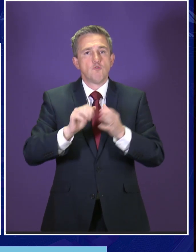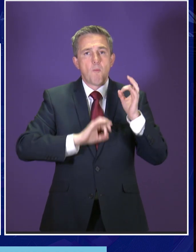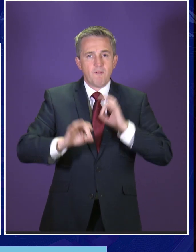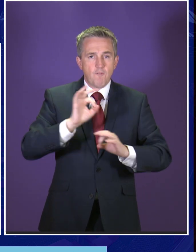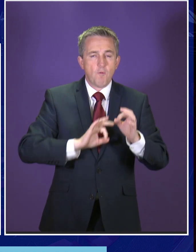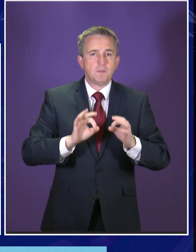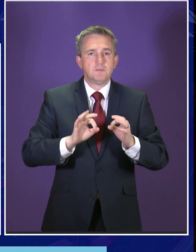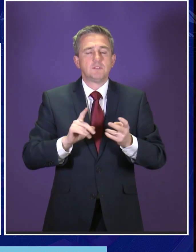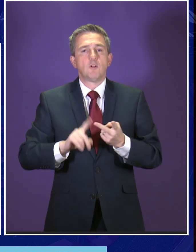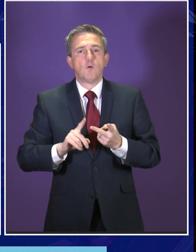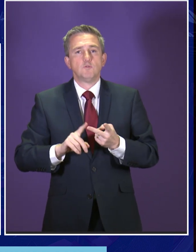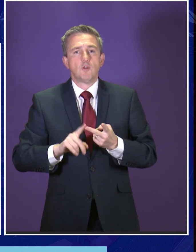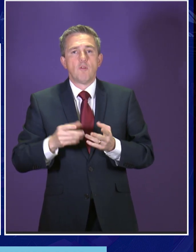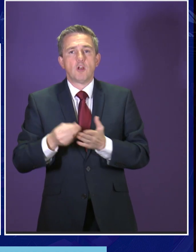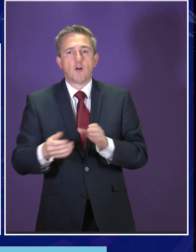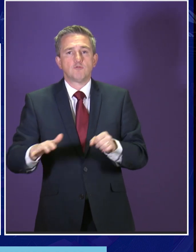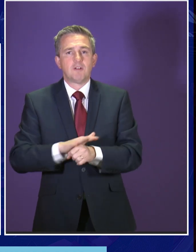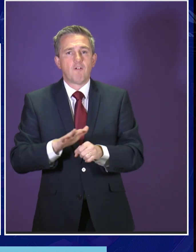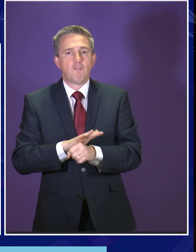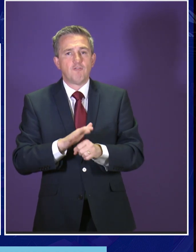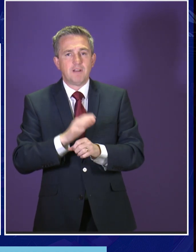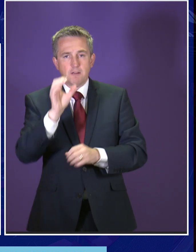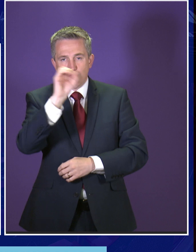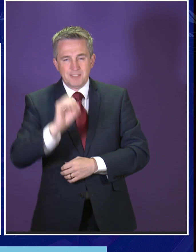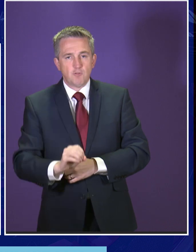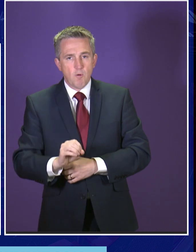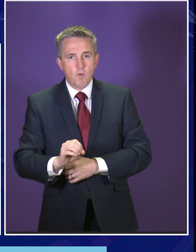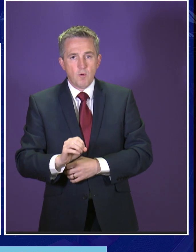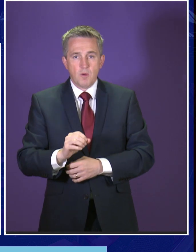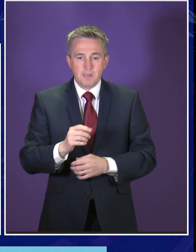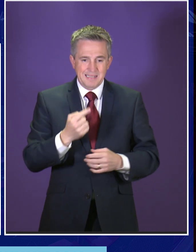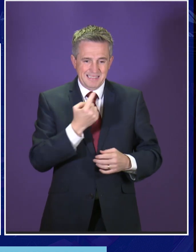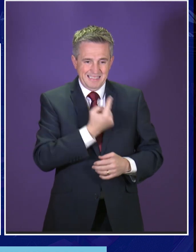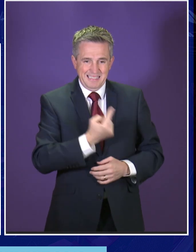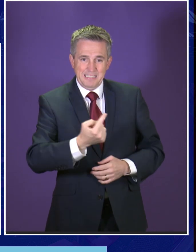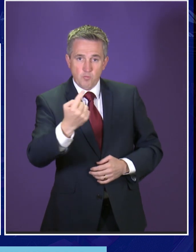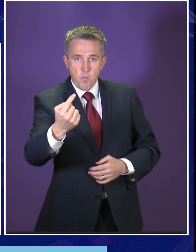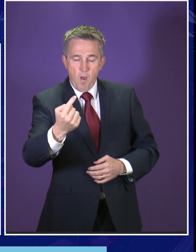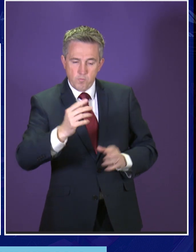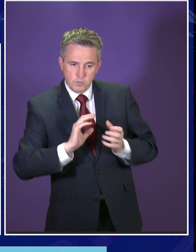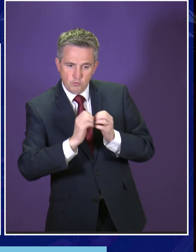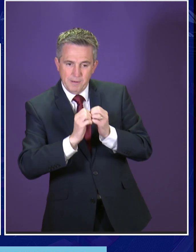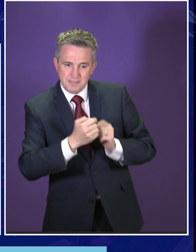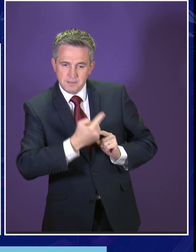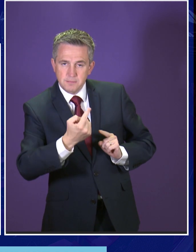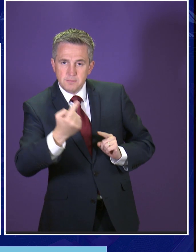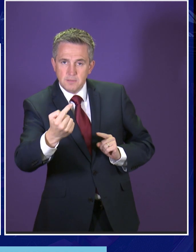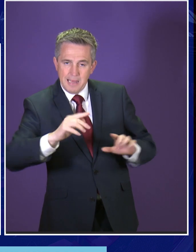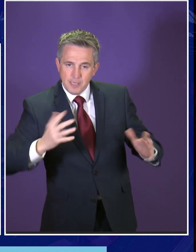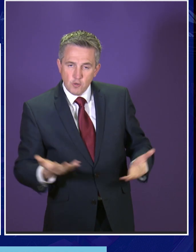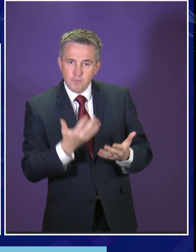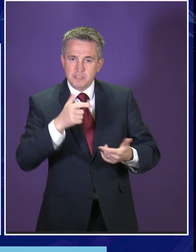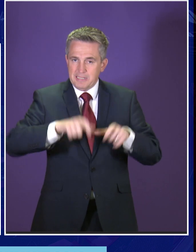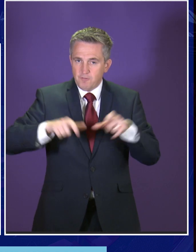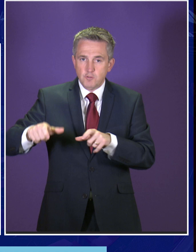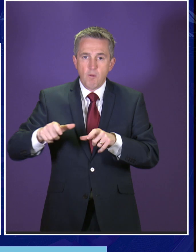cost recovery ratios. Each Flying Circus project was a handmade experience, which encouraged the individuals to